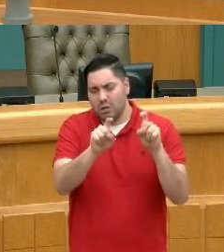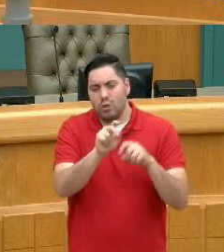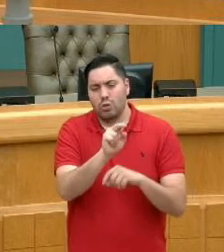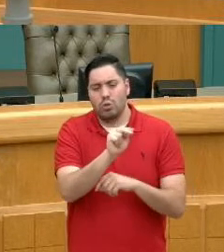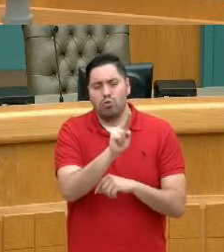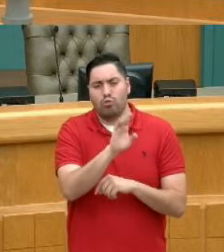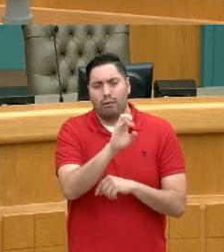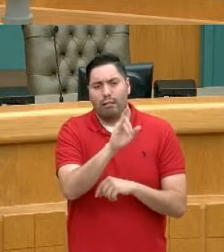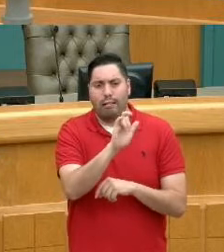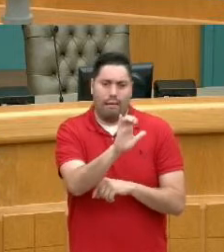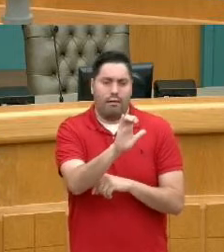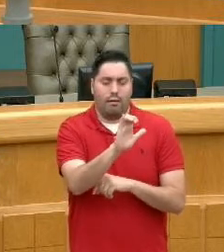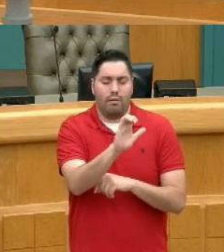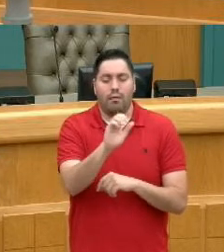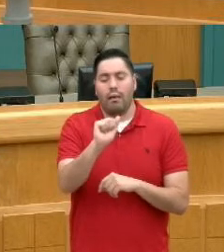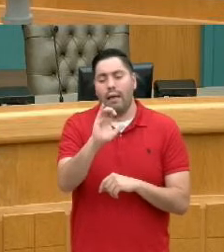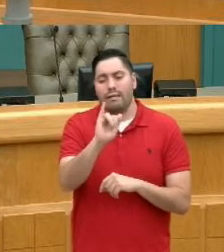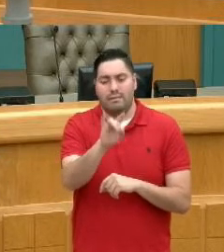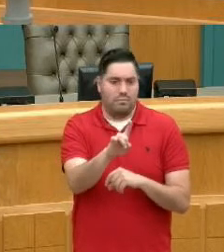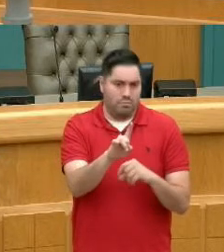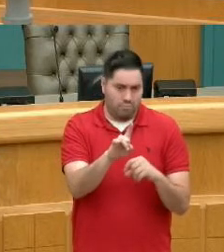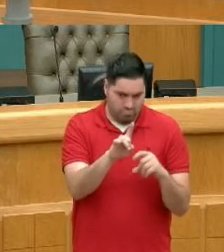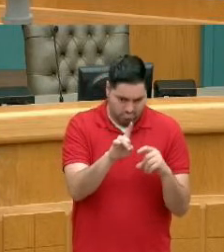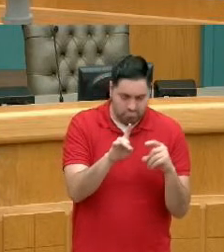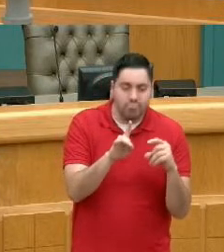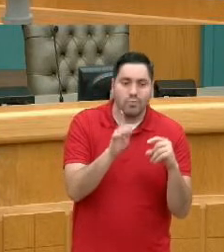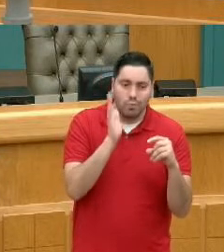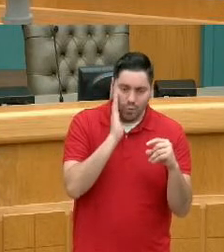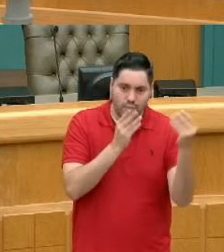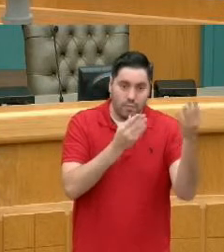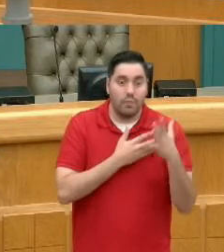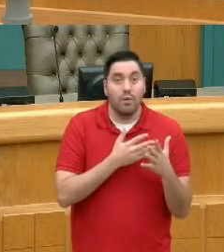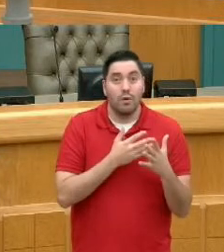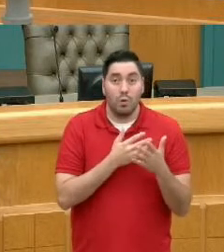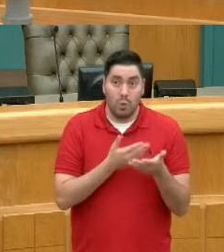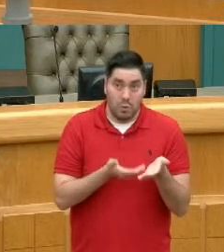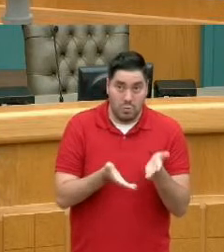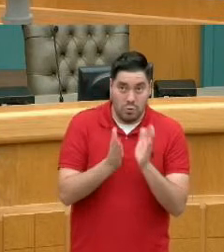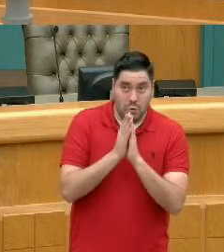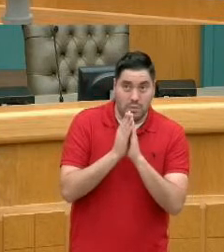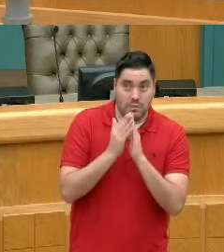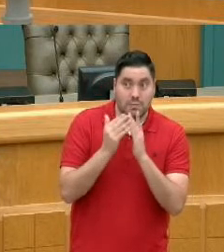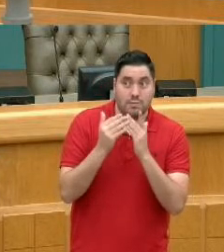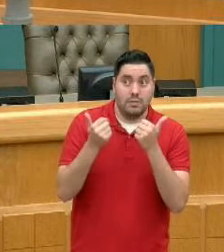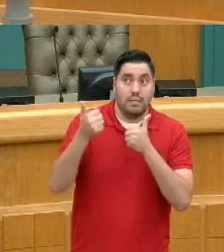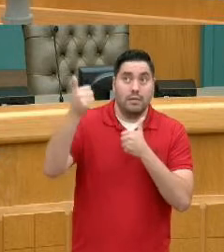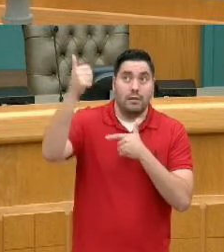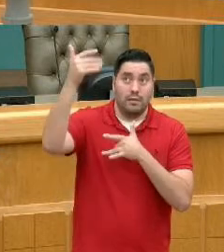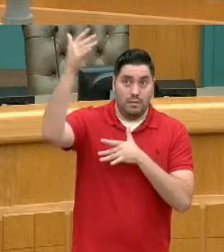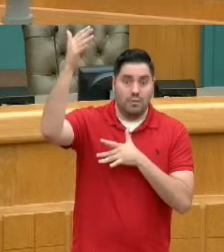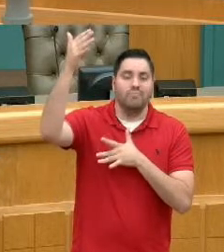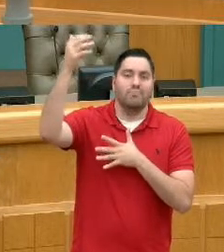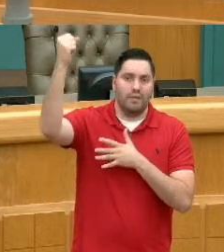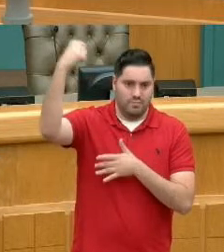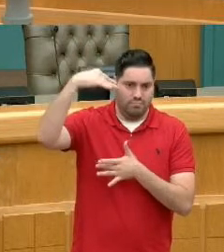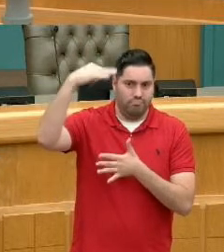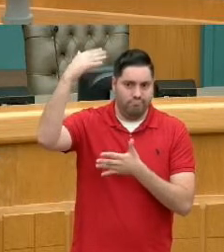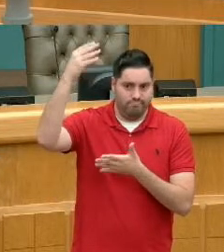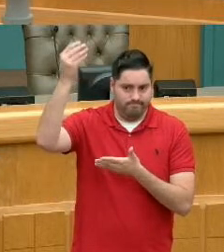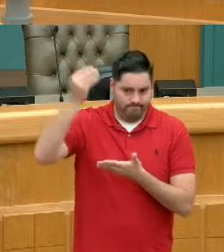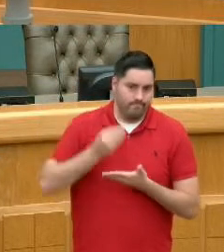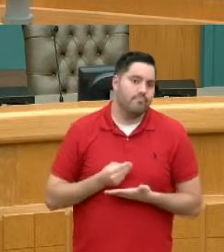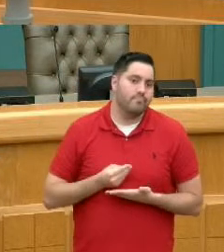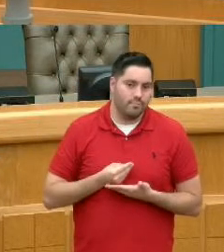acid continues to come in and the supplies. We keep requesting them through the STAR up to the state, and then they send us the supplies as needed. That's all I